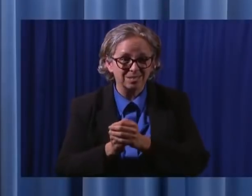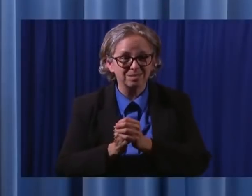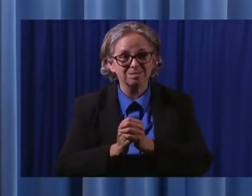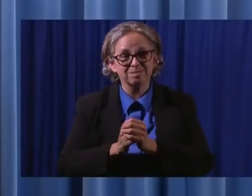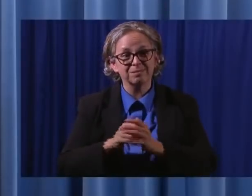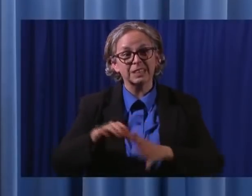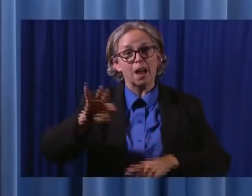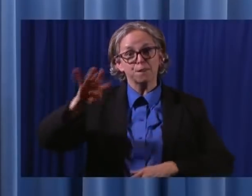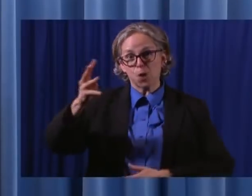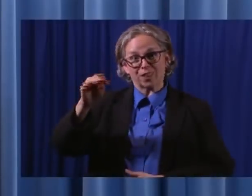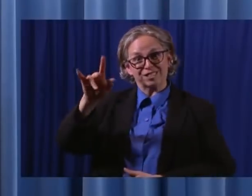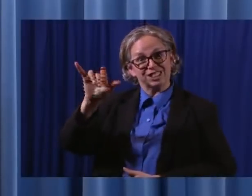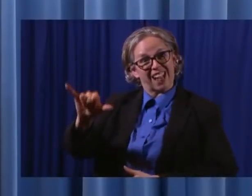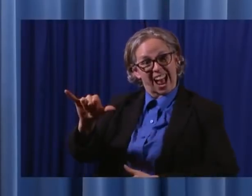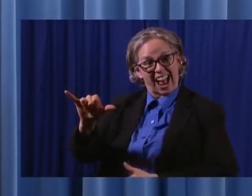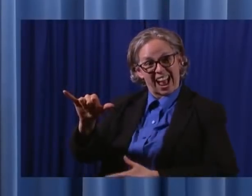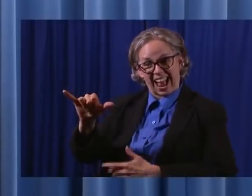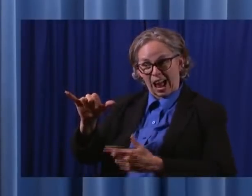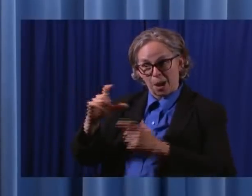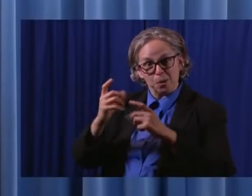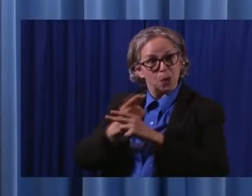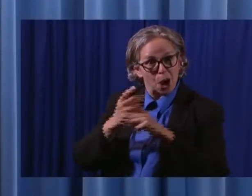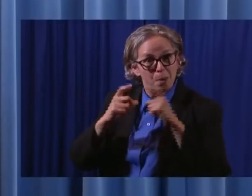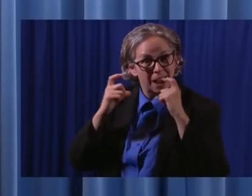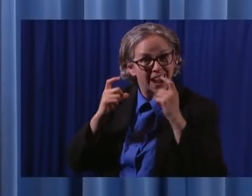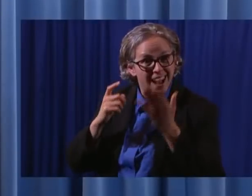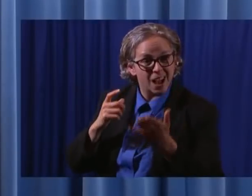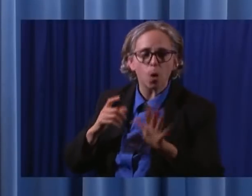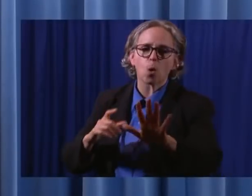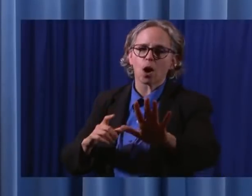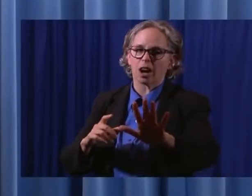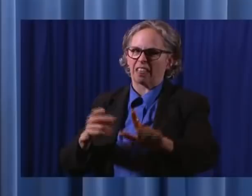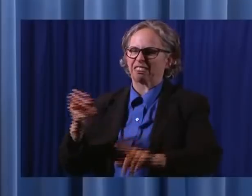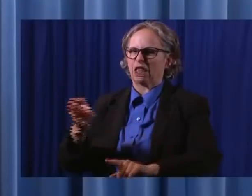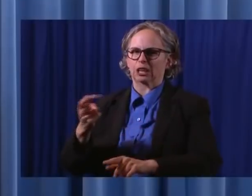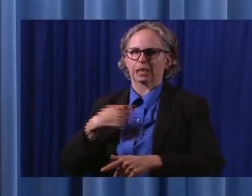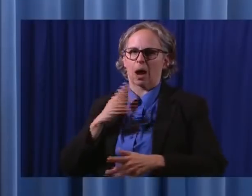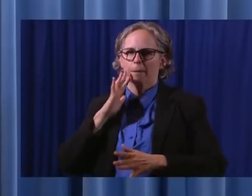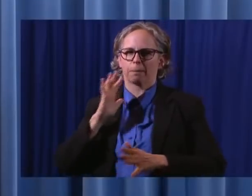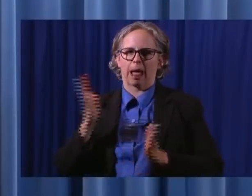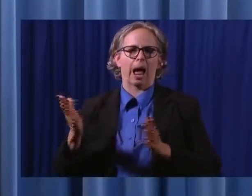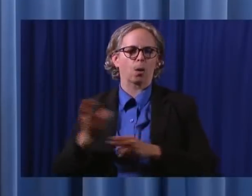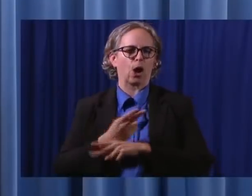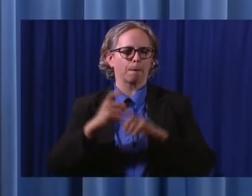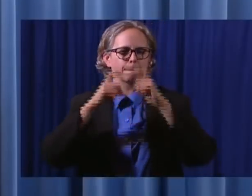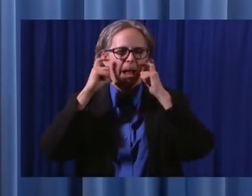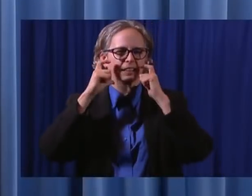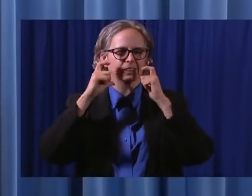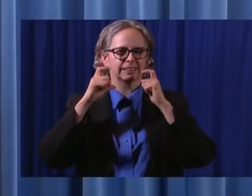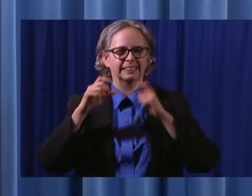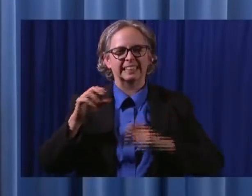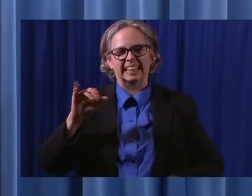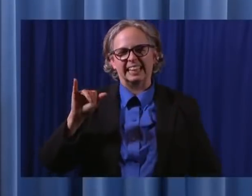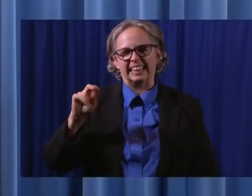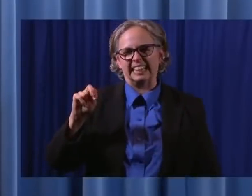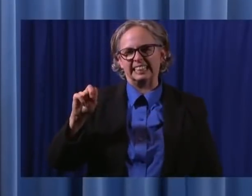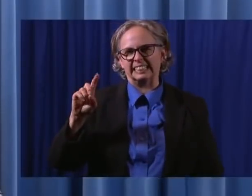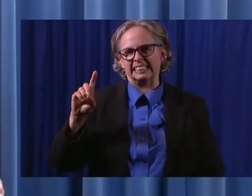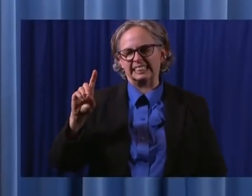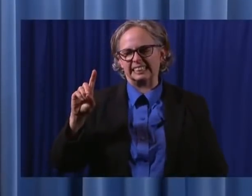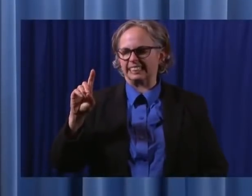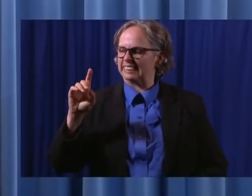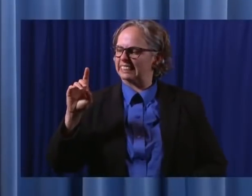on Thursday, so we're celebrating baseball. But we can have fun with these masks. Fran's made this one. John's daughter made his,